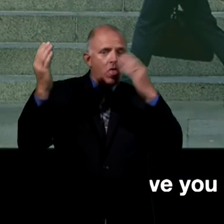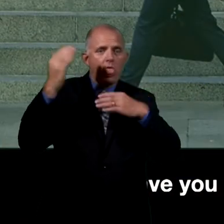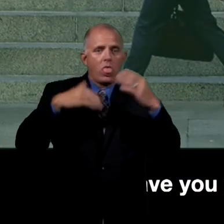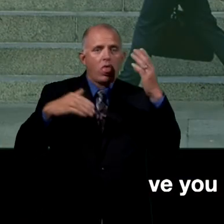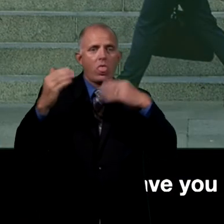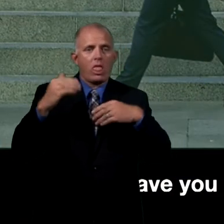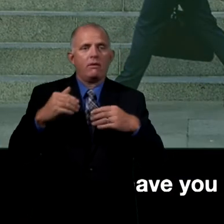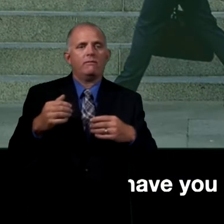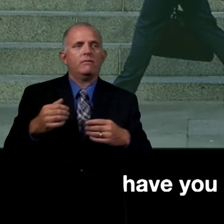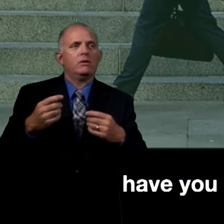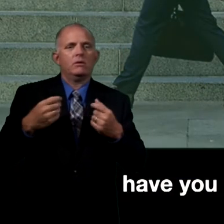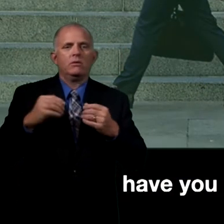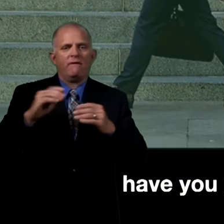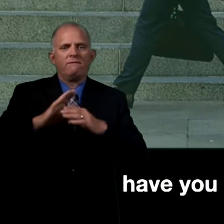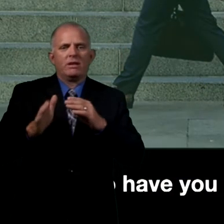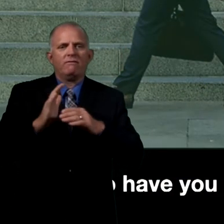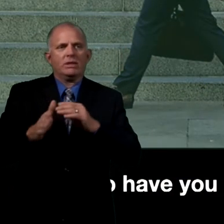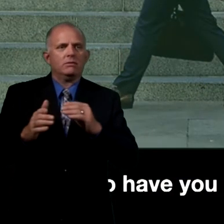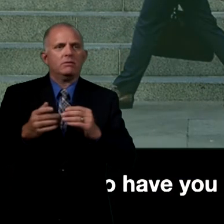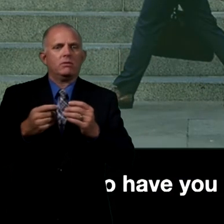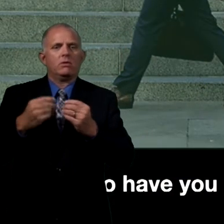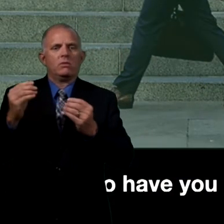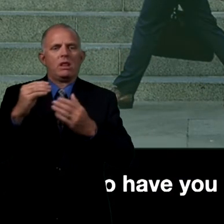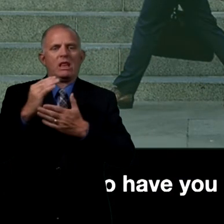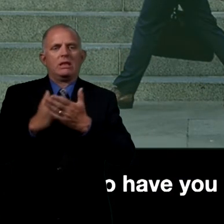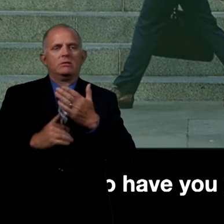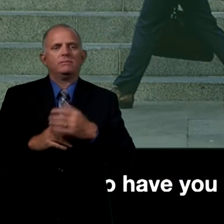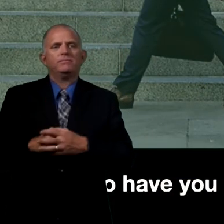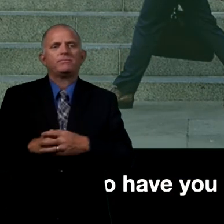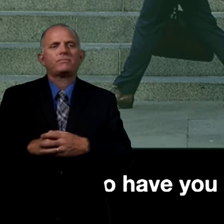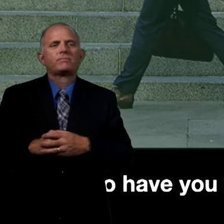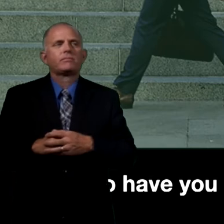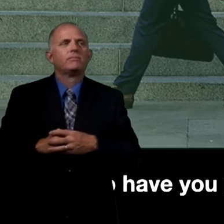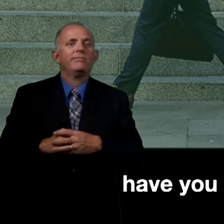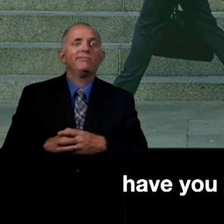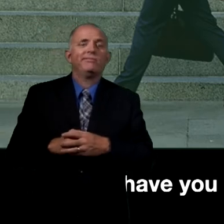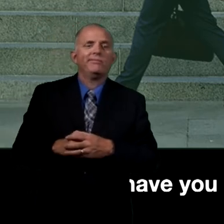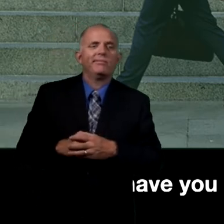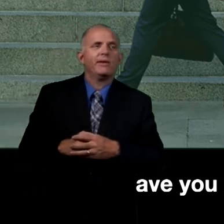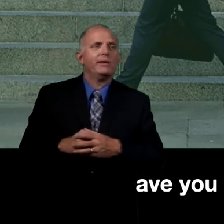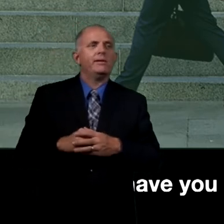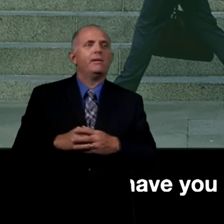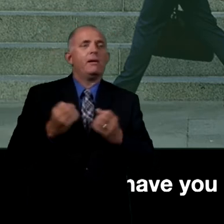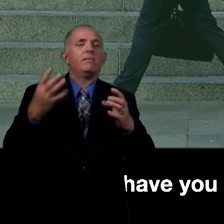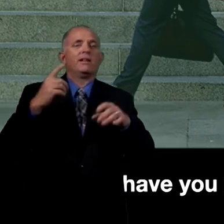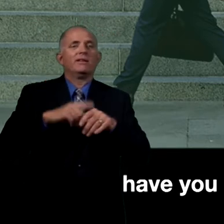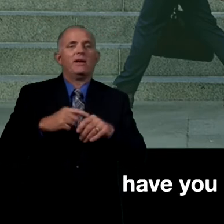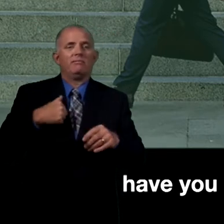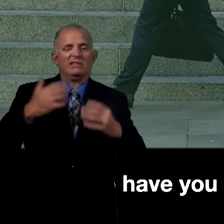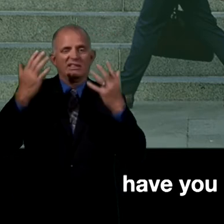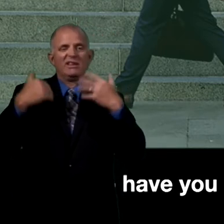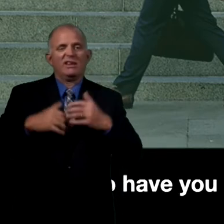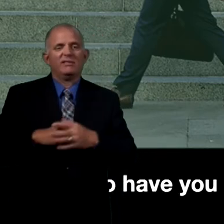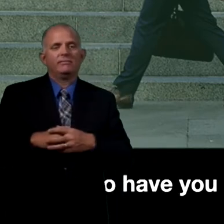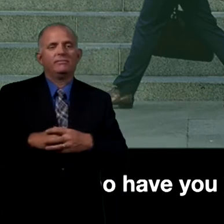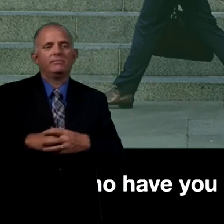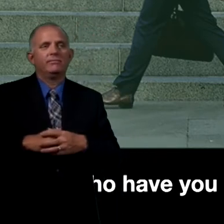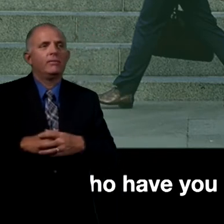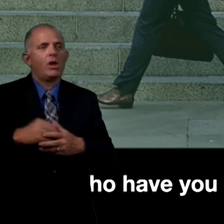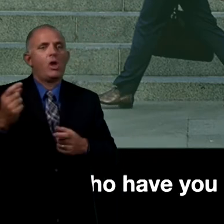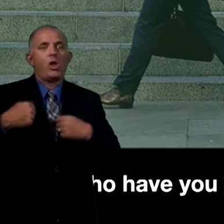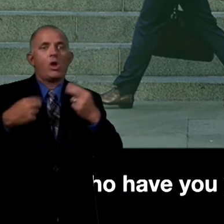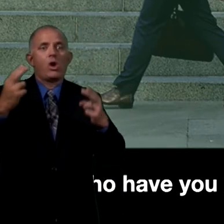finish your to-do list? Unfortunately, that's probably been me many times. I've rushed